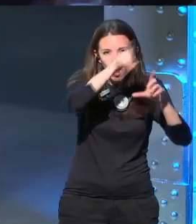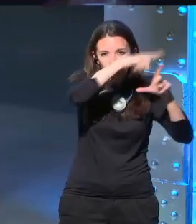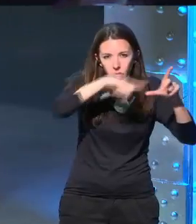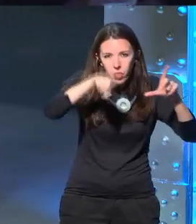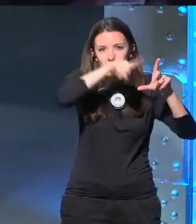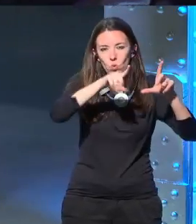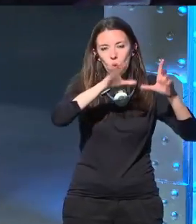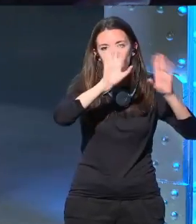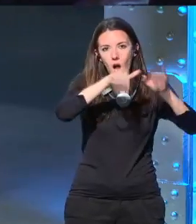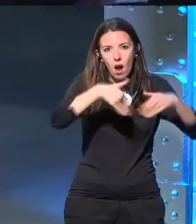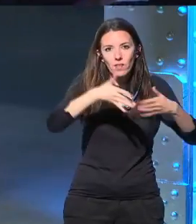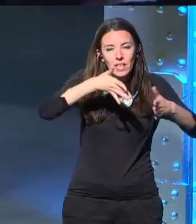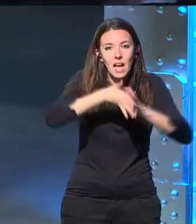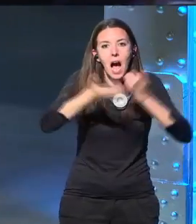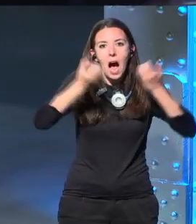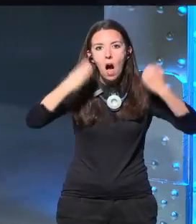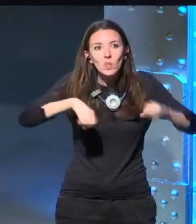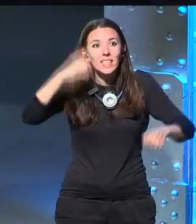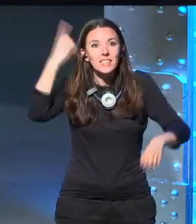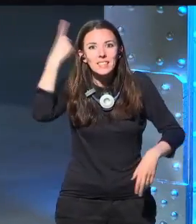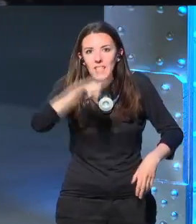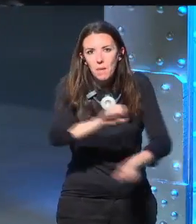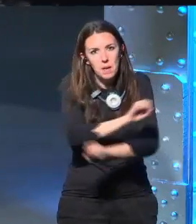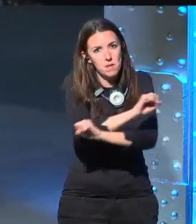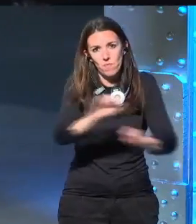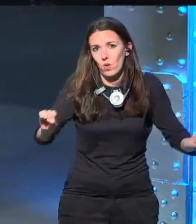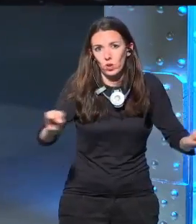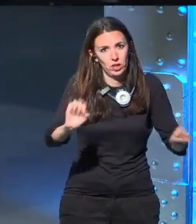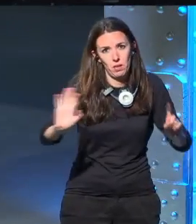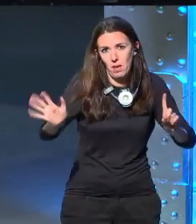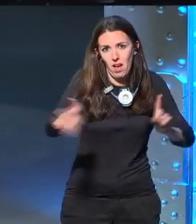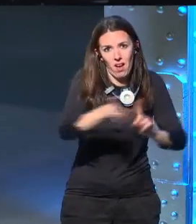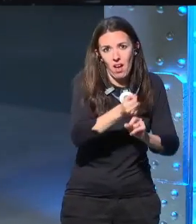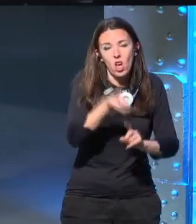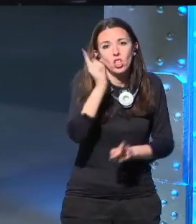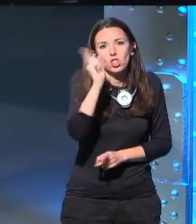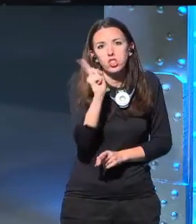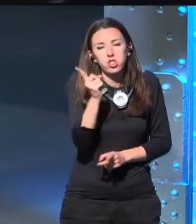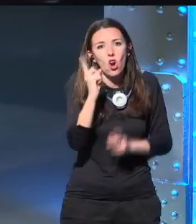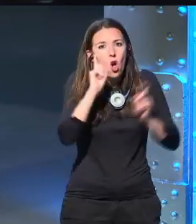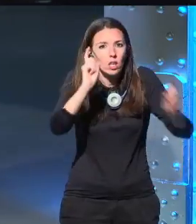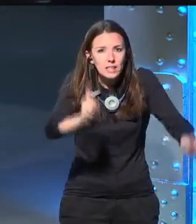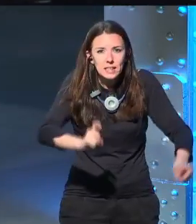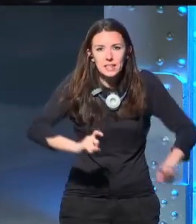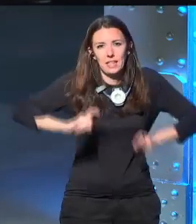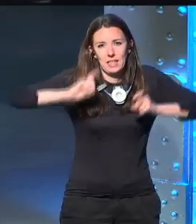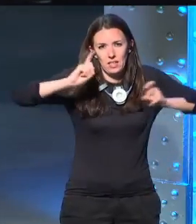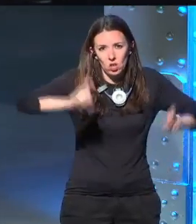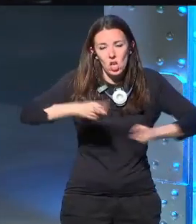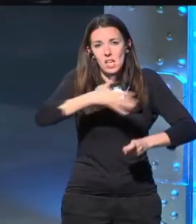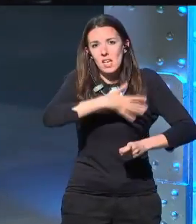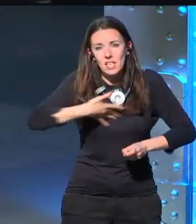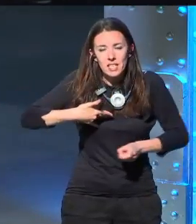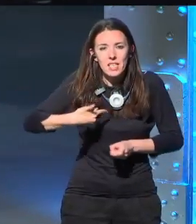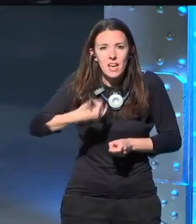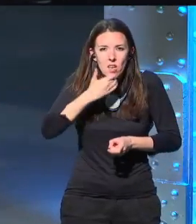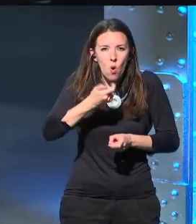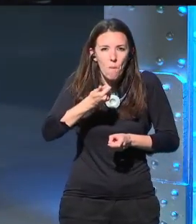know he will never get to that, he's hoping he'll just get one step closer to the spirit manifest in that